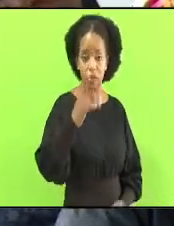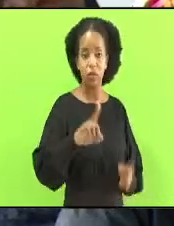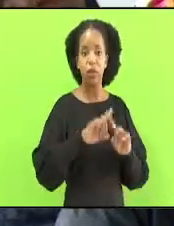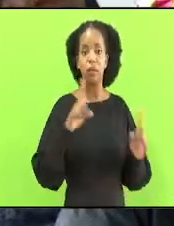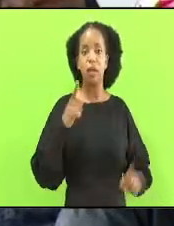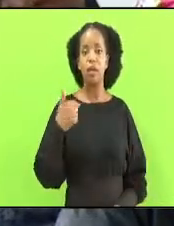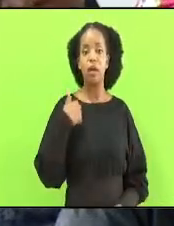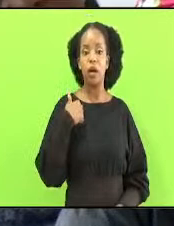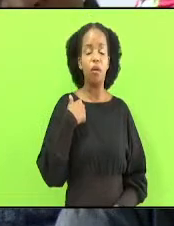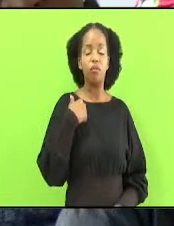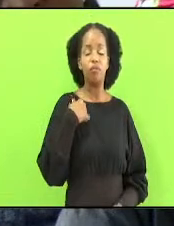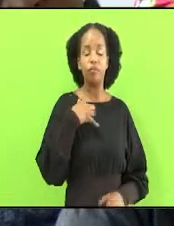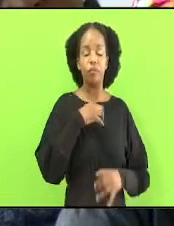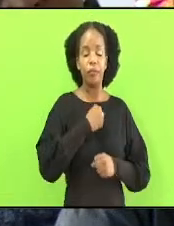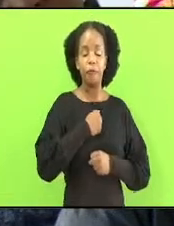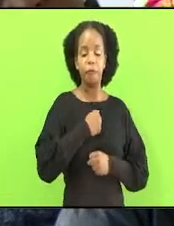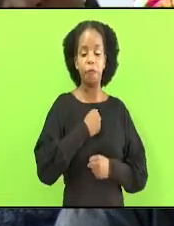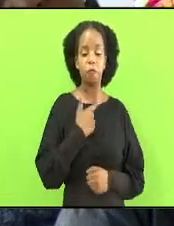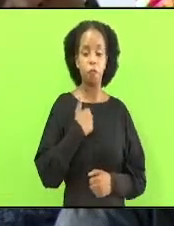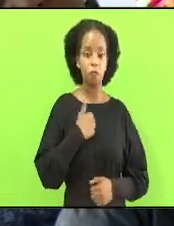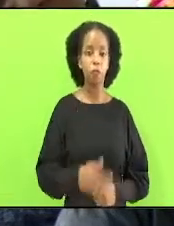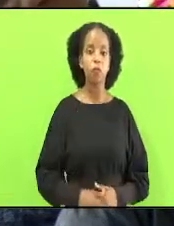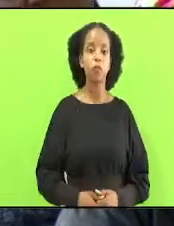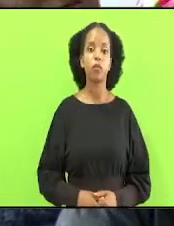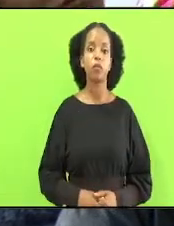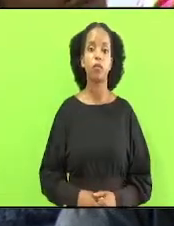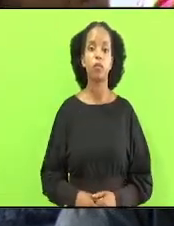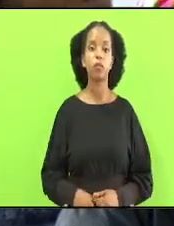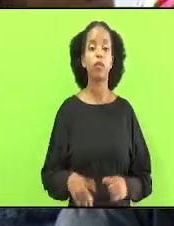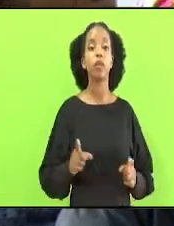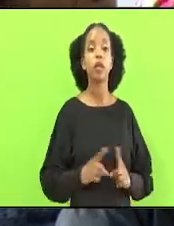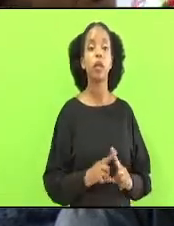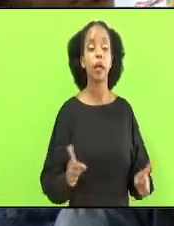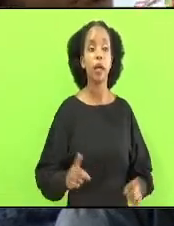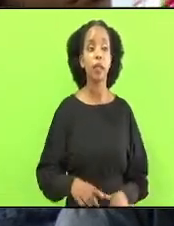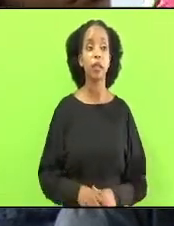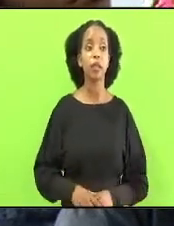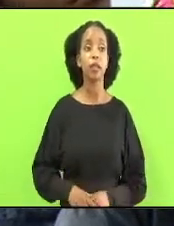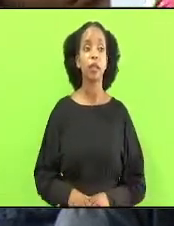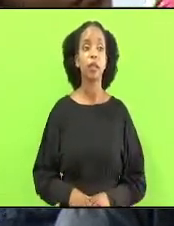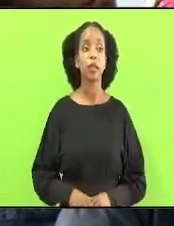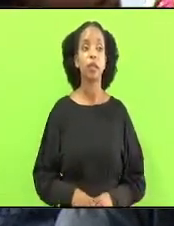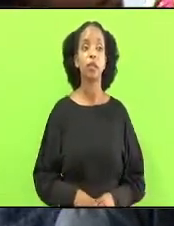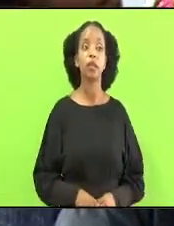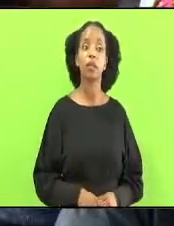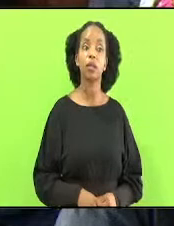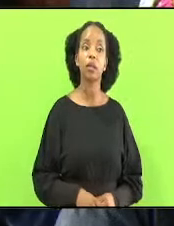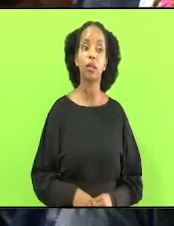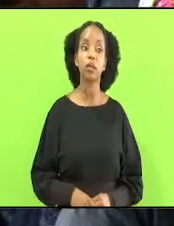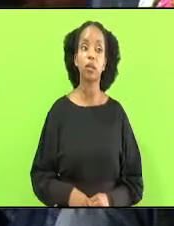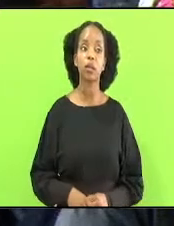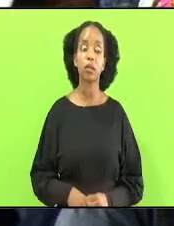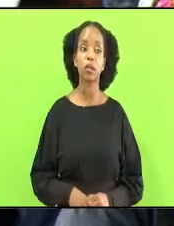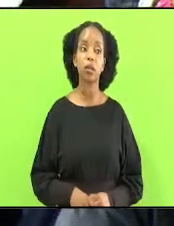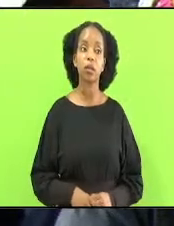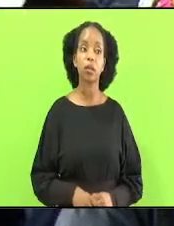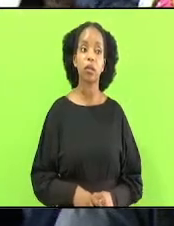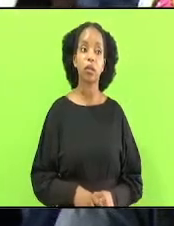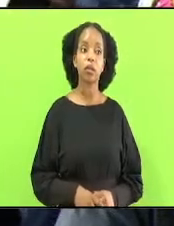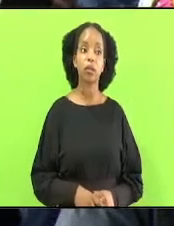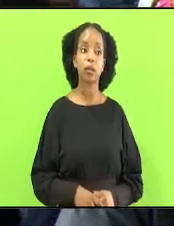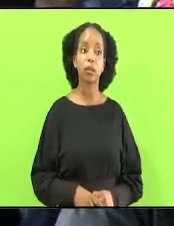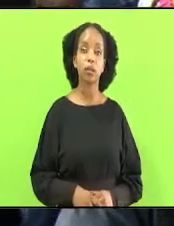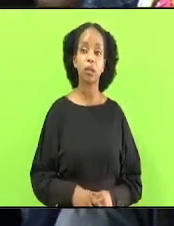to say them. Re tla bua mare monga toropo ela thoko. E re ha